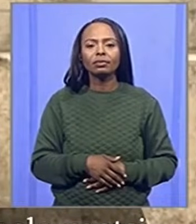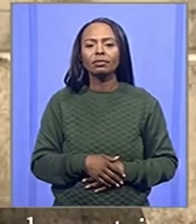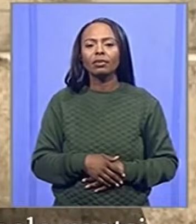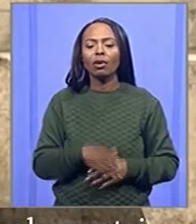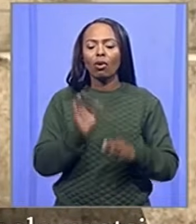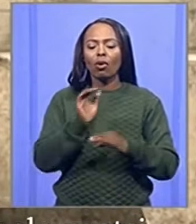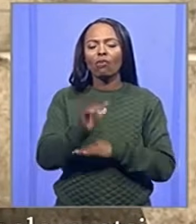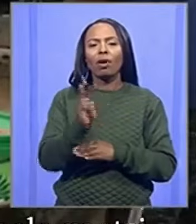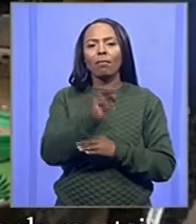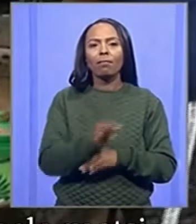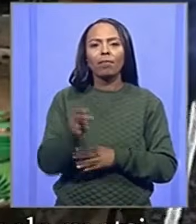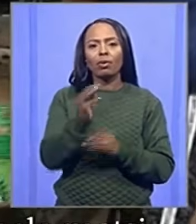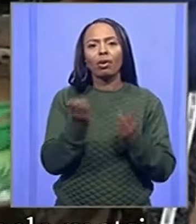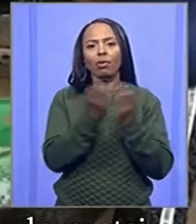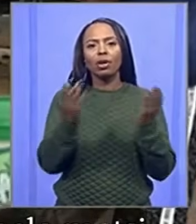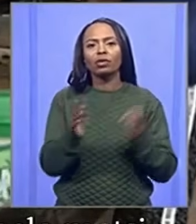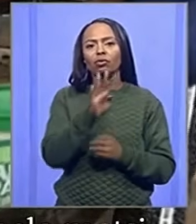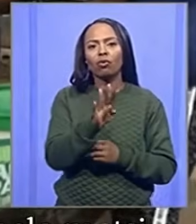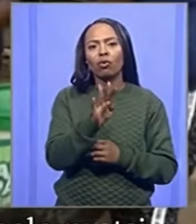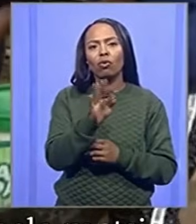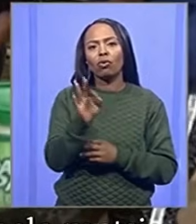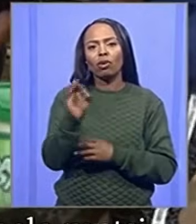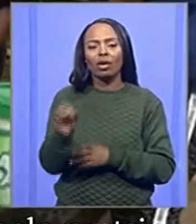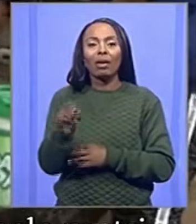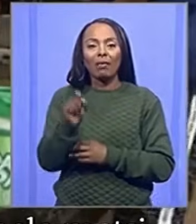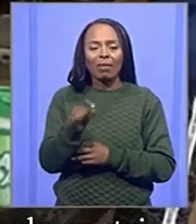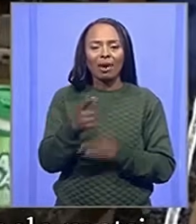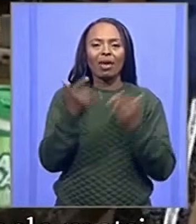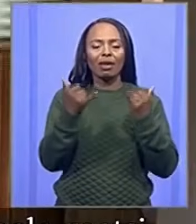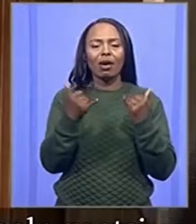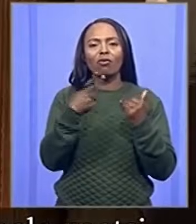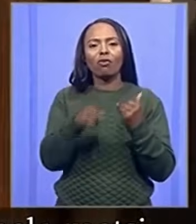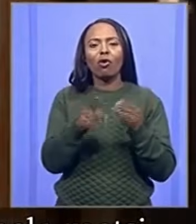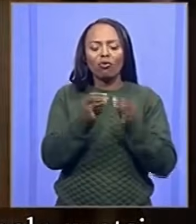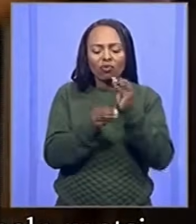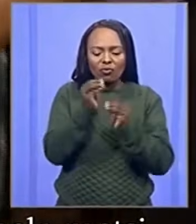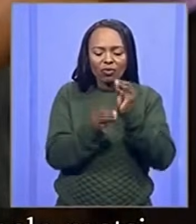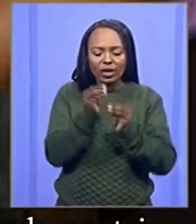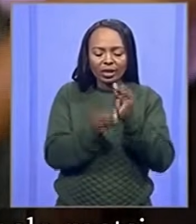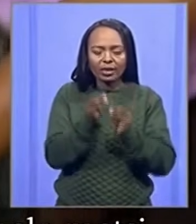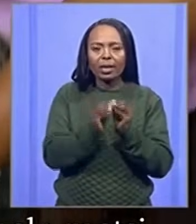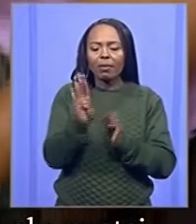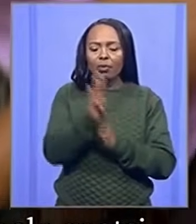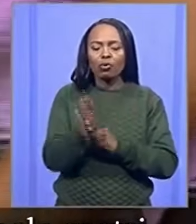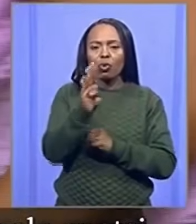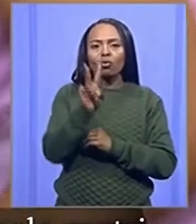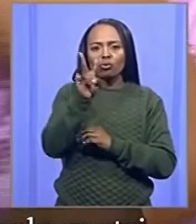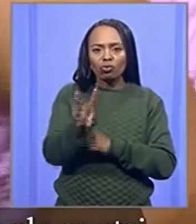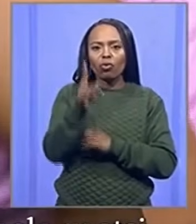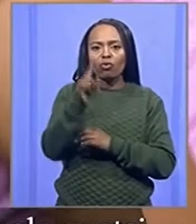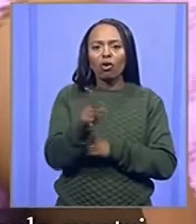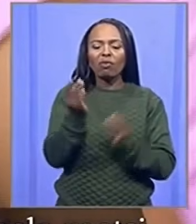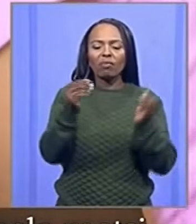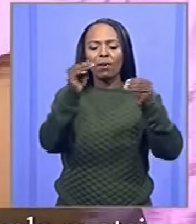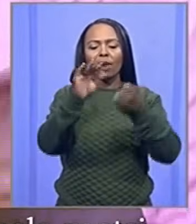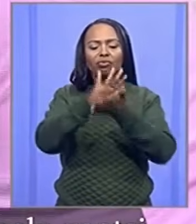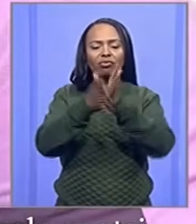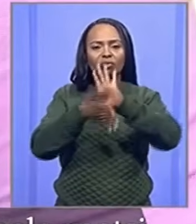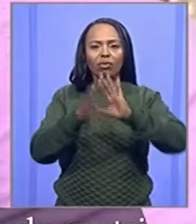di le dimilione di le 403 a go tlhokomela le diranta di le dibilione di le 2 tsa go oketsa